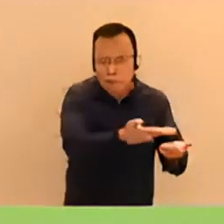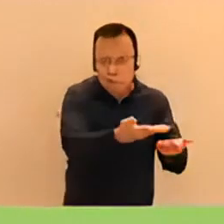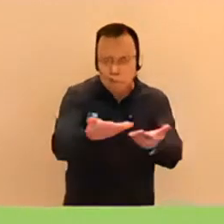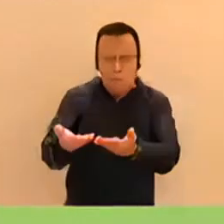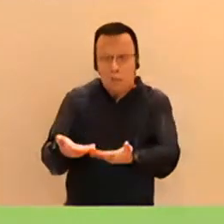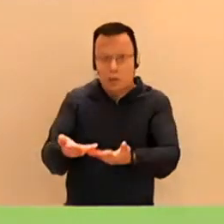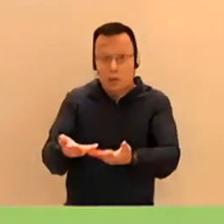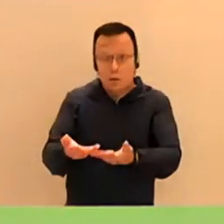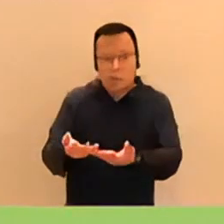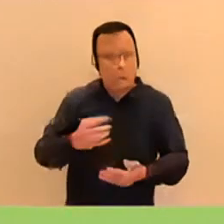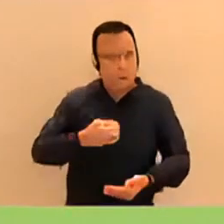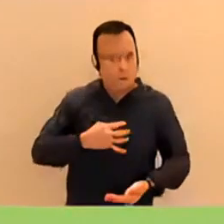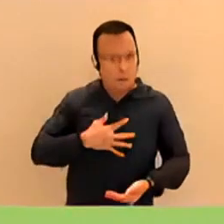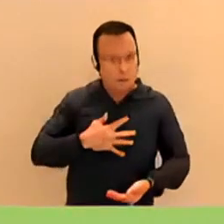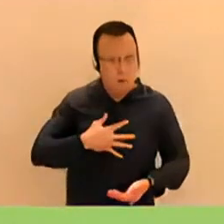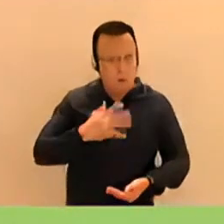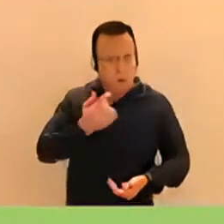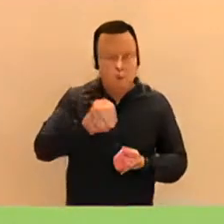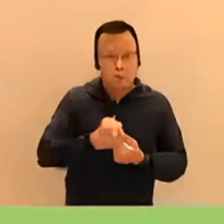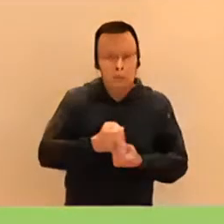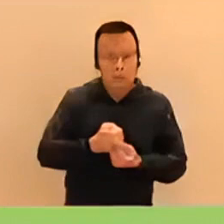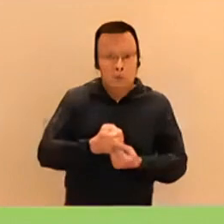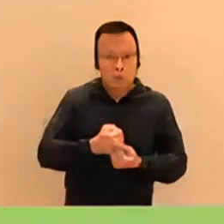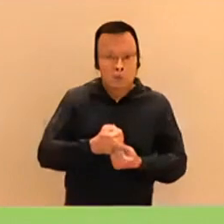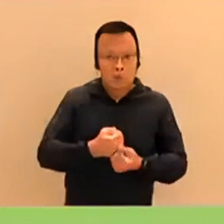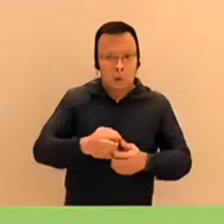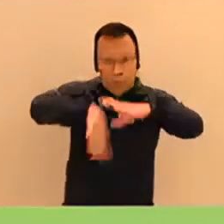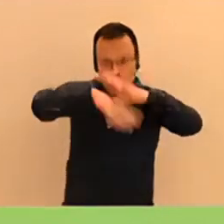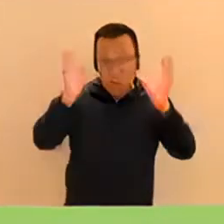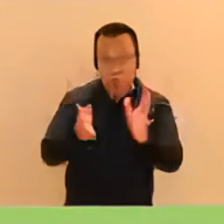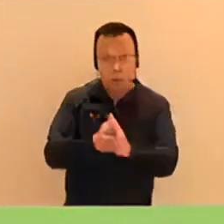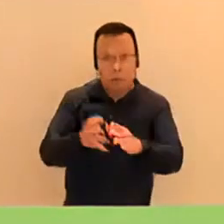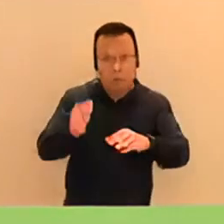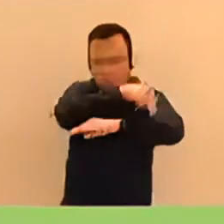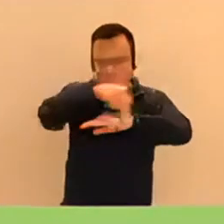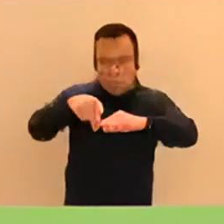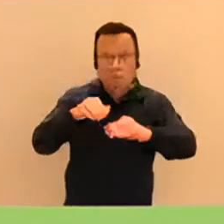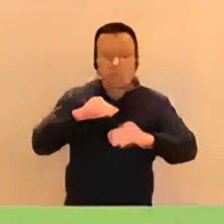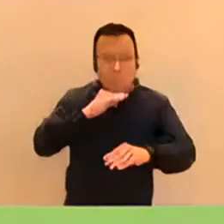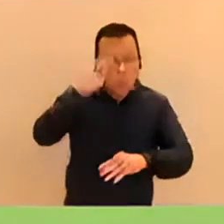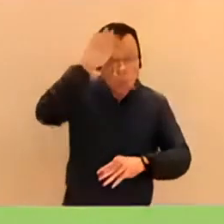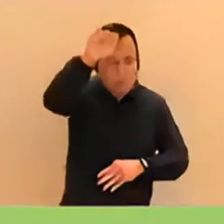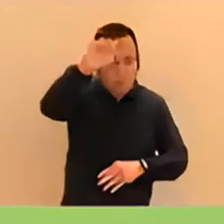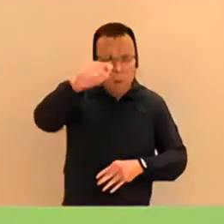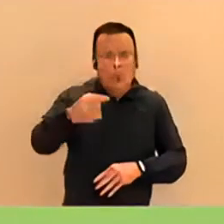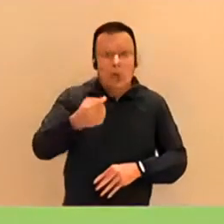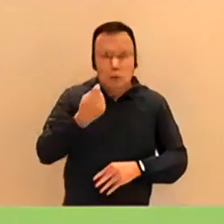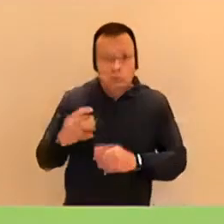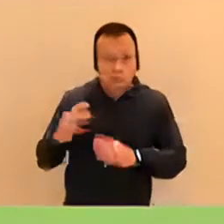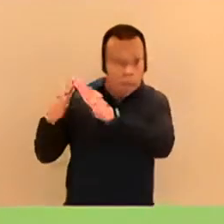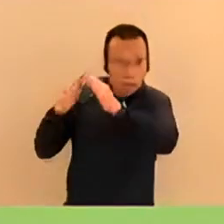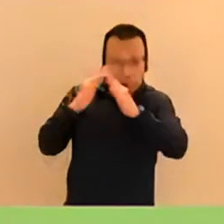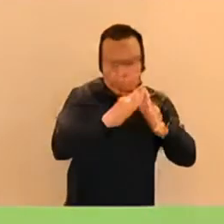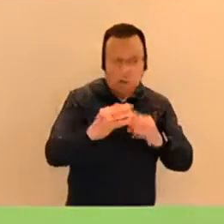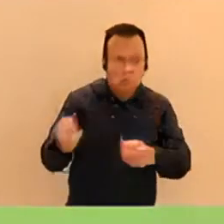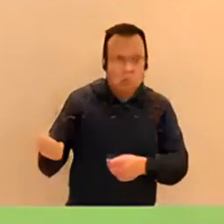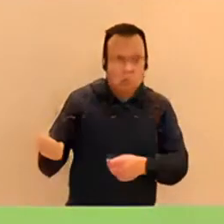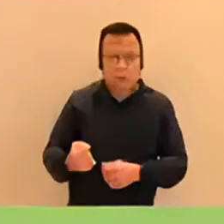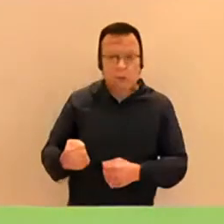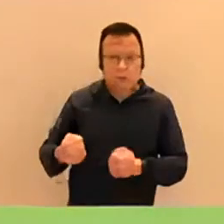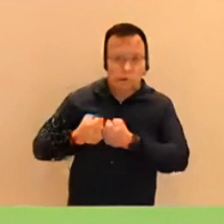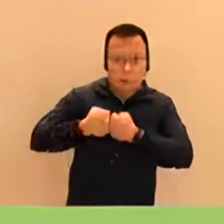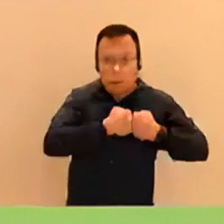planning vision to make Hong Kong a more livable, competitive, and sustainable city for people to